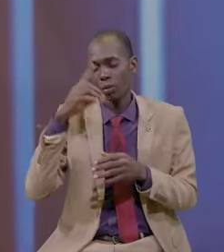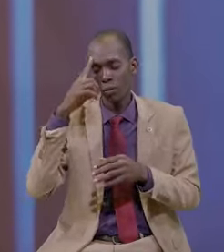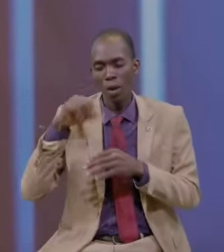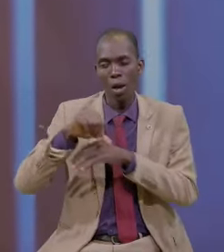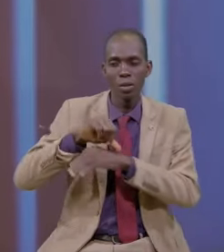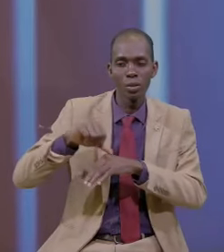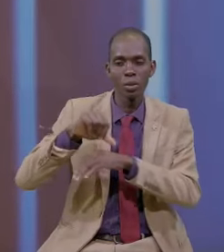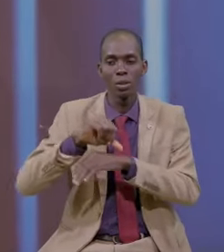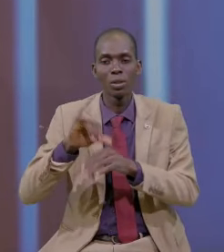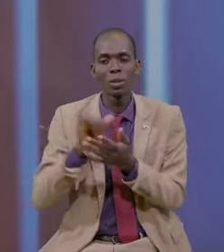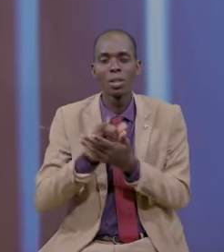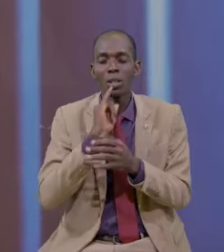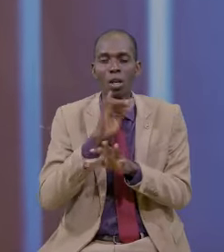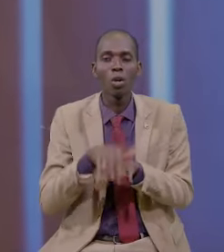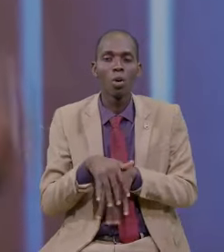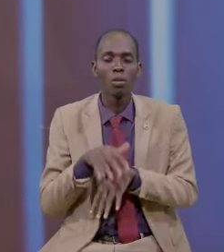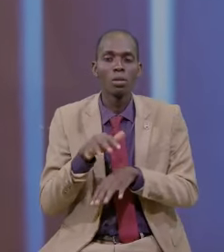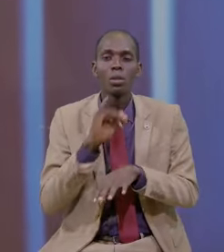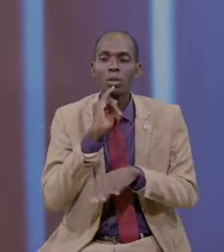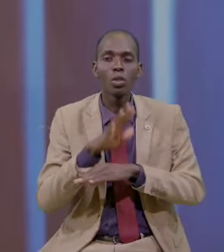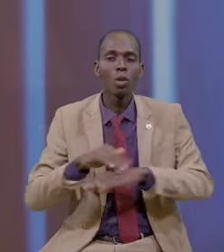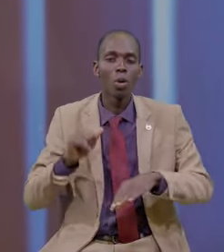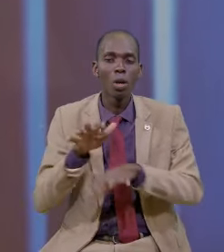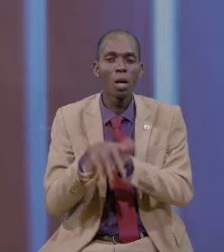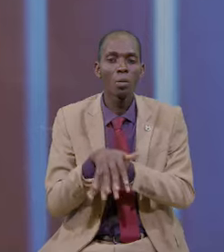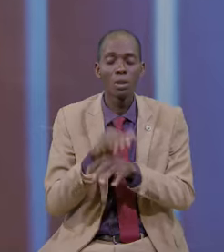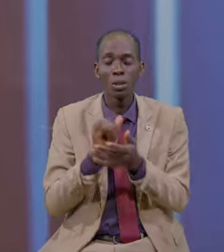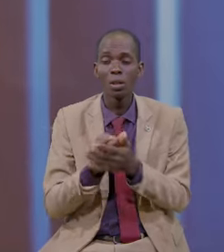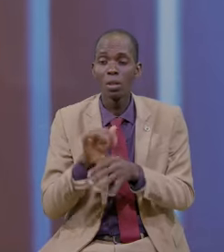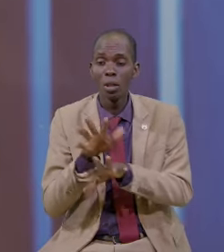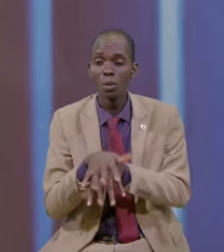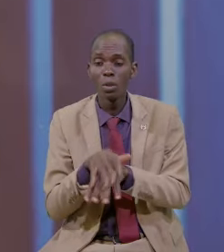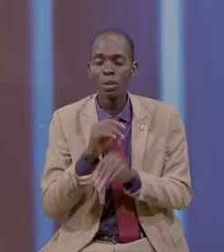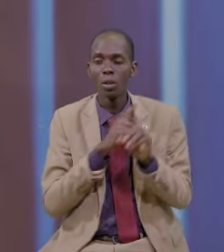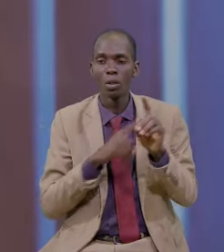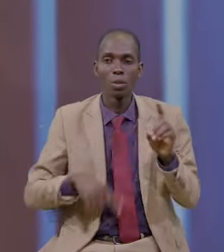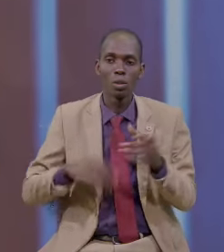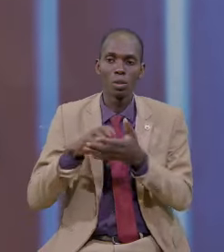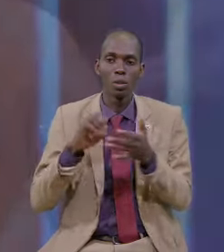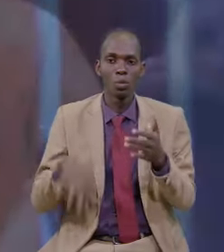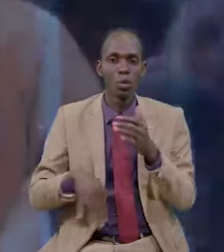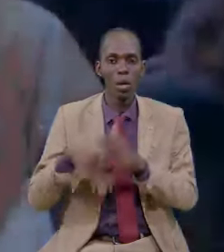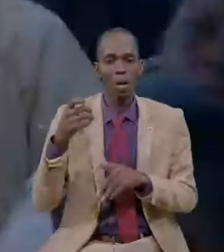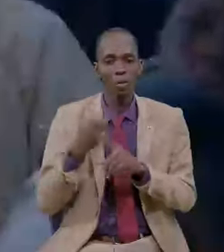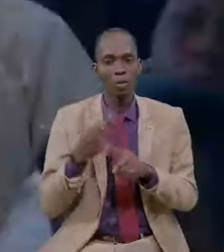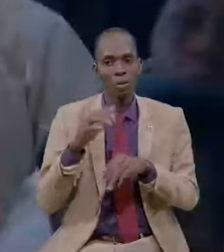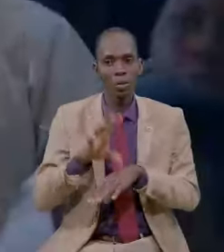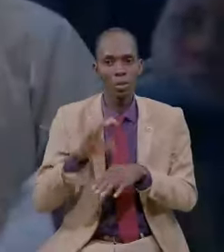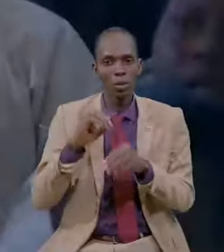That hypocrisy the Lord wipe away from the church in Jesus'